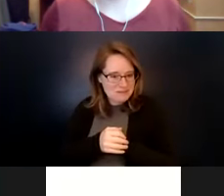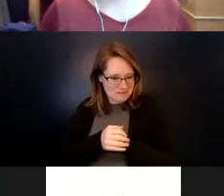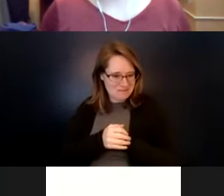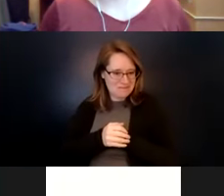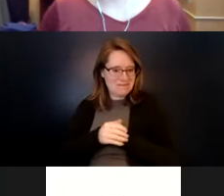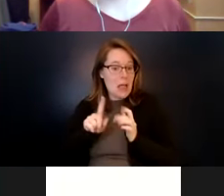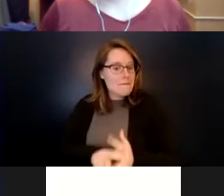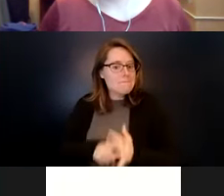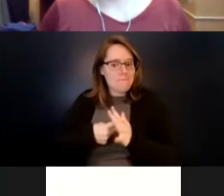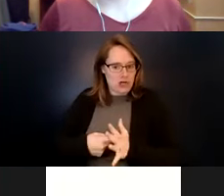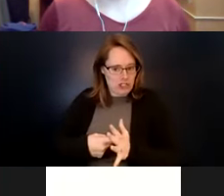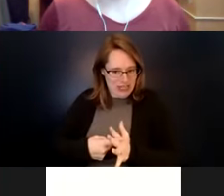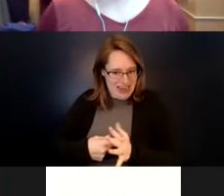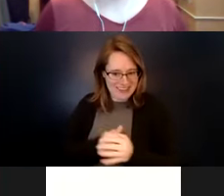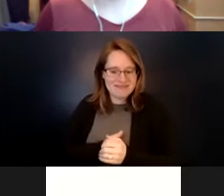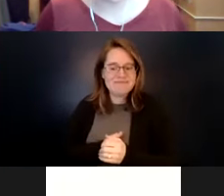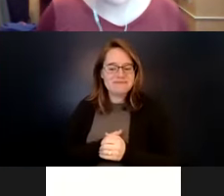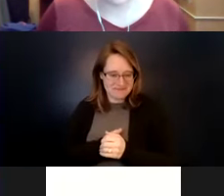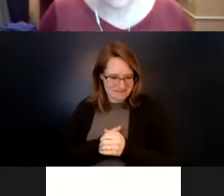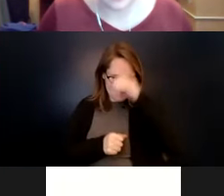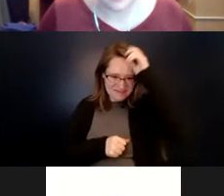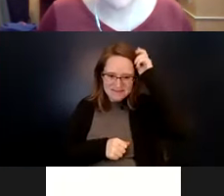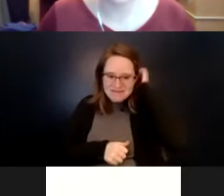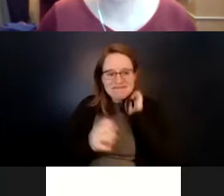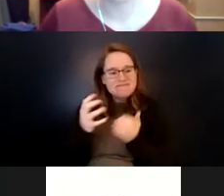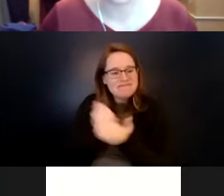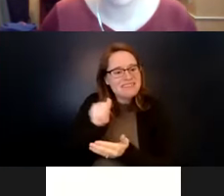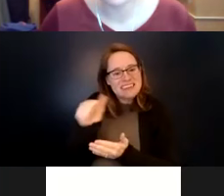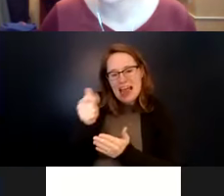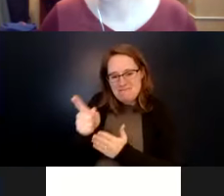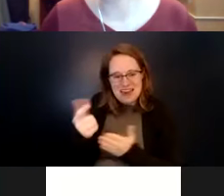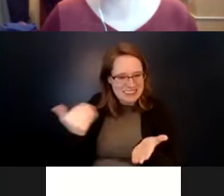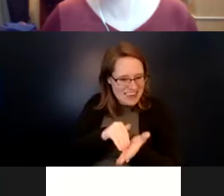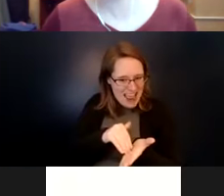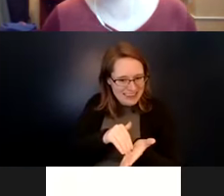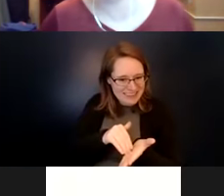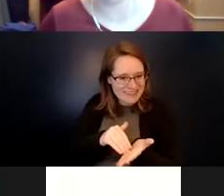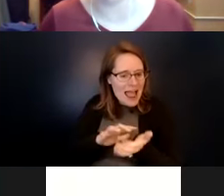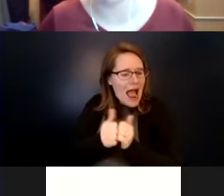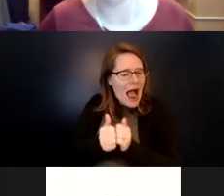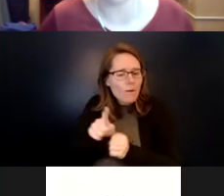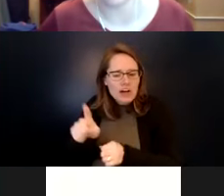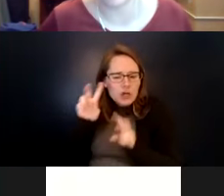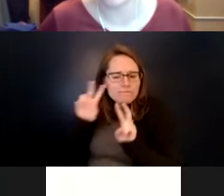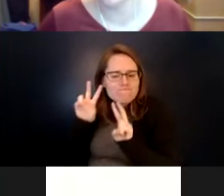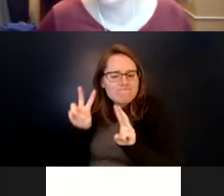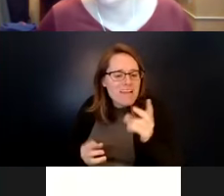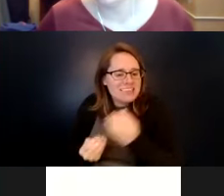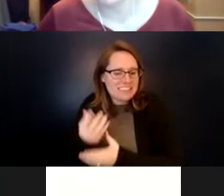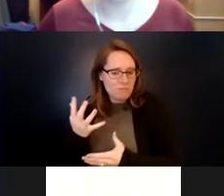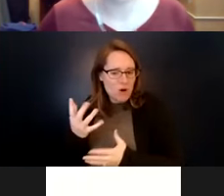emerging. So, we're going to take 10 minutes again. How are you looking forward to the spring season